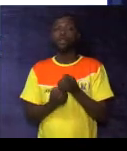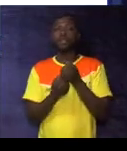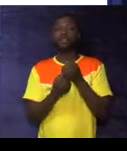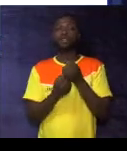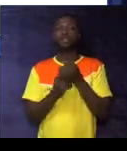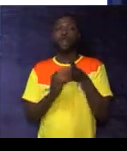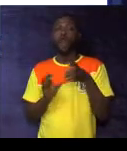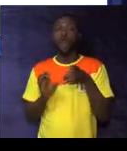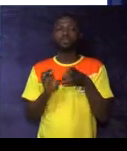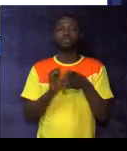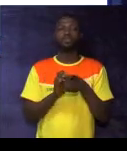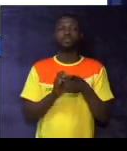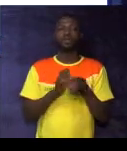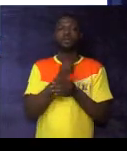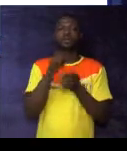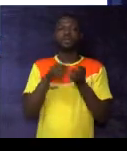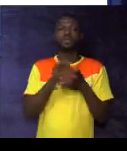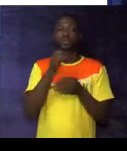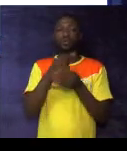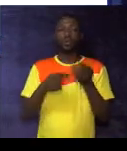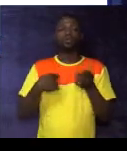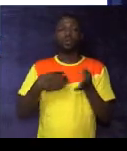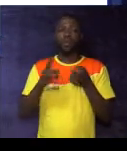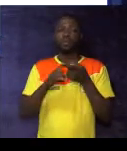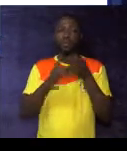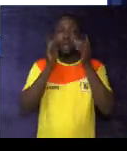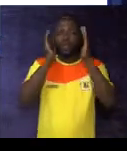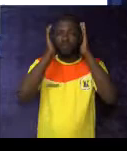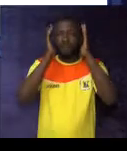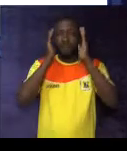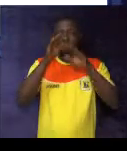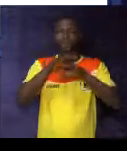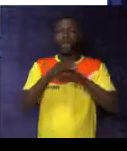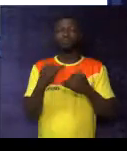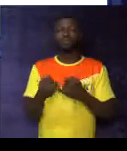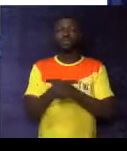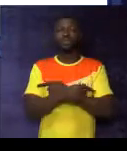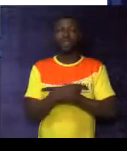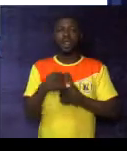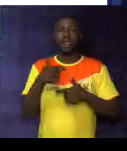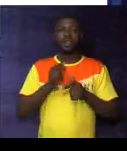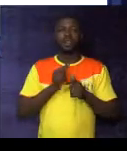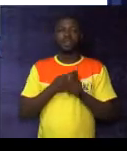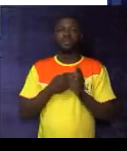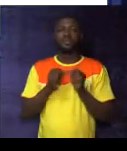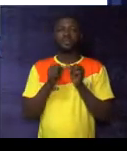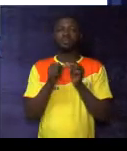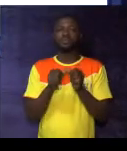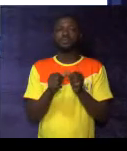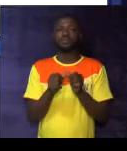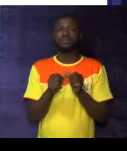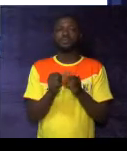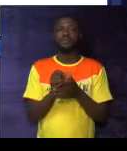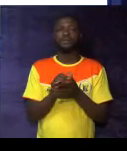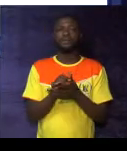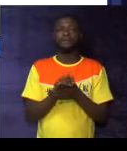the subordinate conjunction. This is what you are going to focus on today. Let's move on.